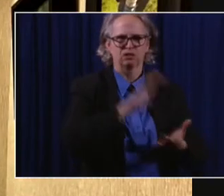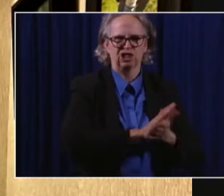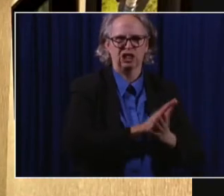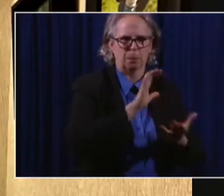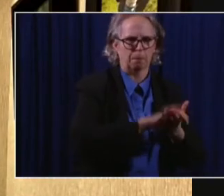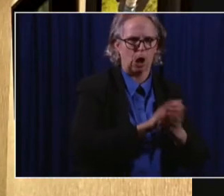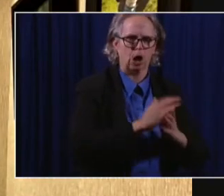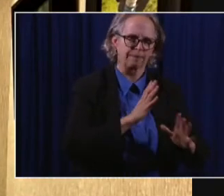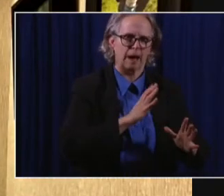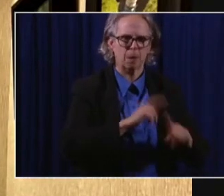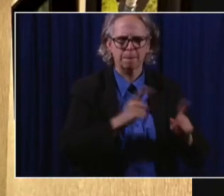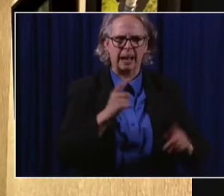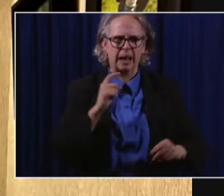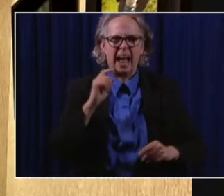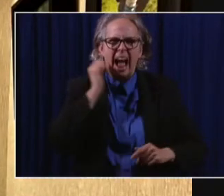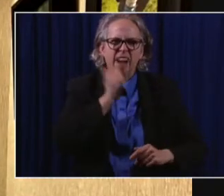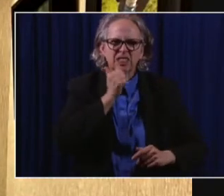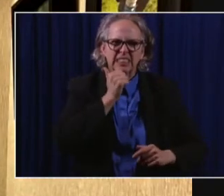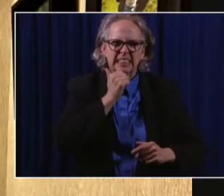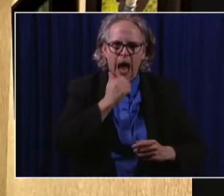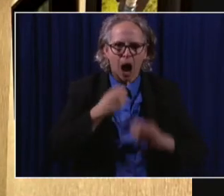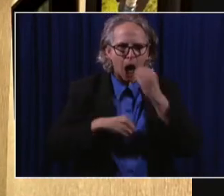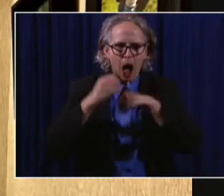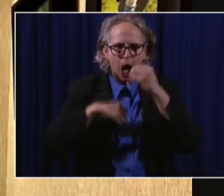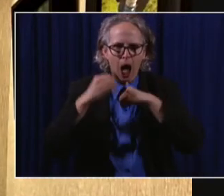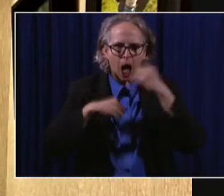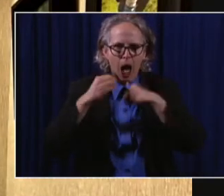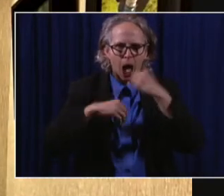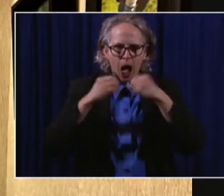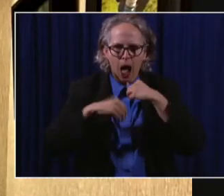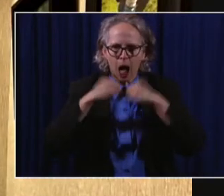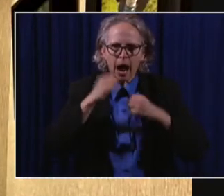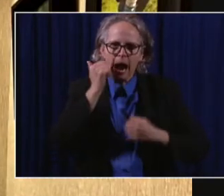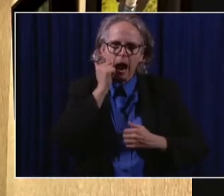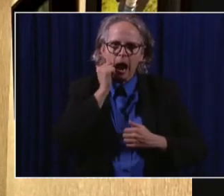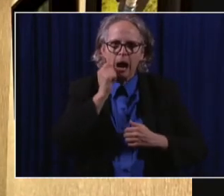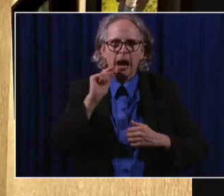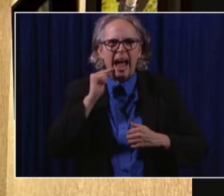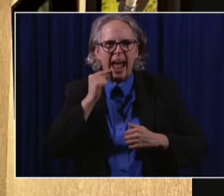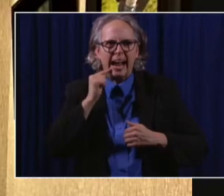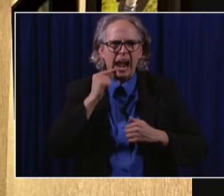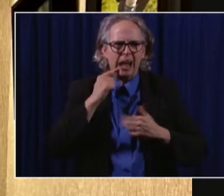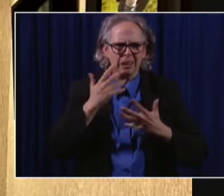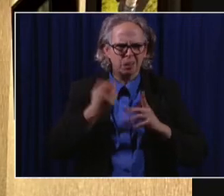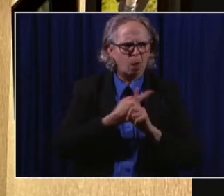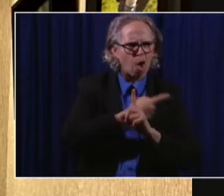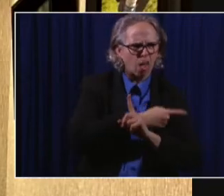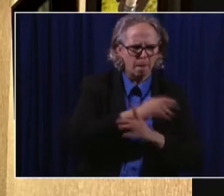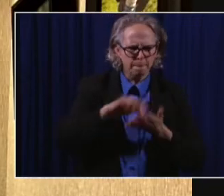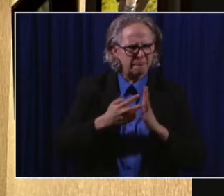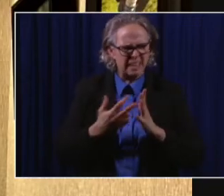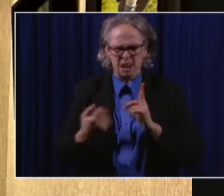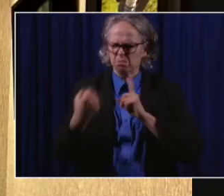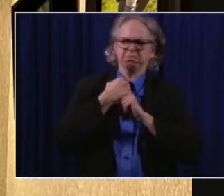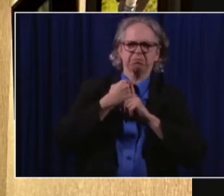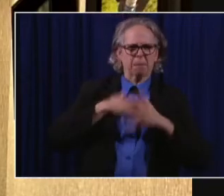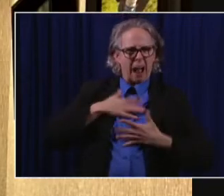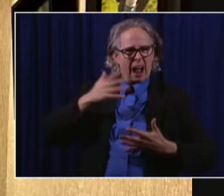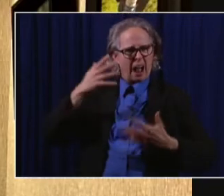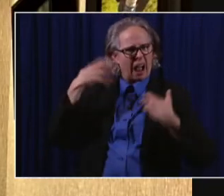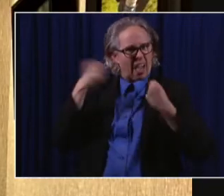diet and it's like, cheeseburger every day, that's really going to hurt you. And so it's the same thing with COVID-19. I mean, you can